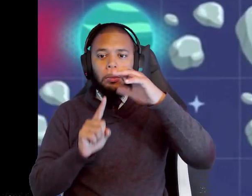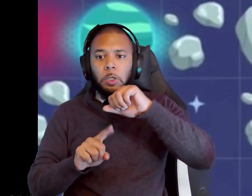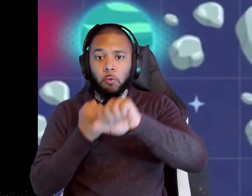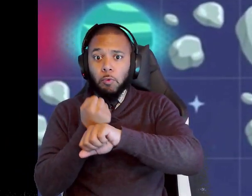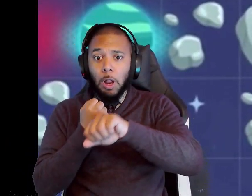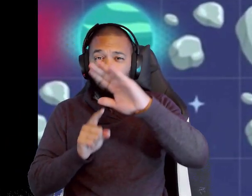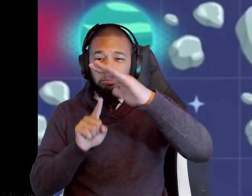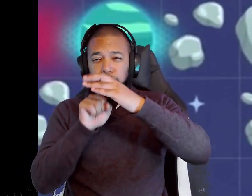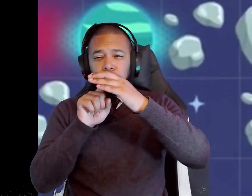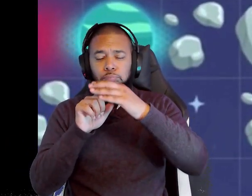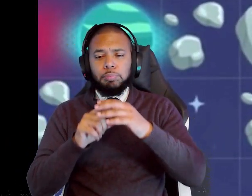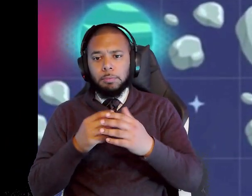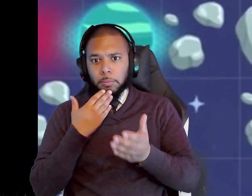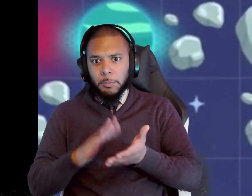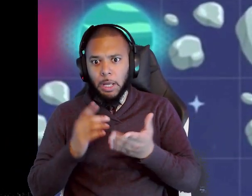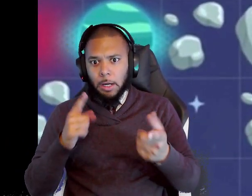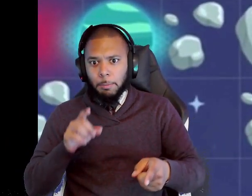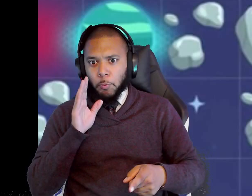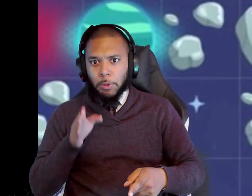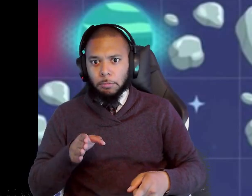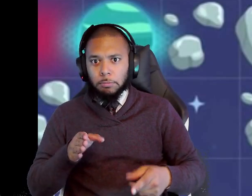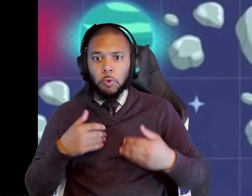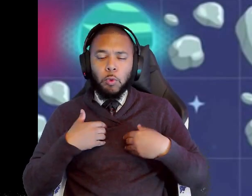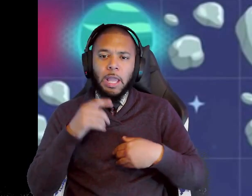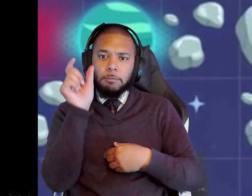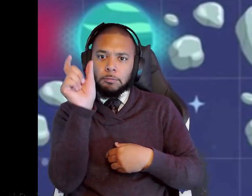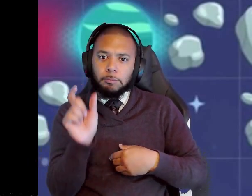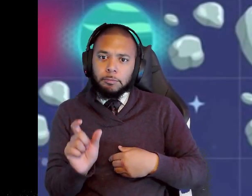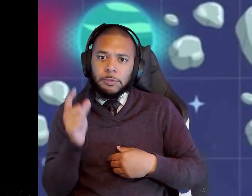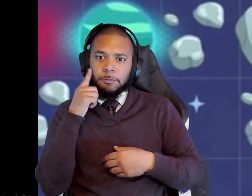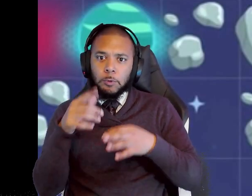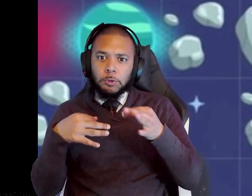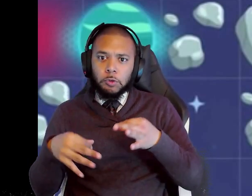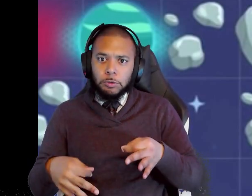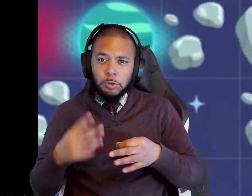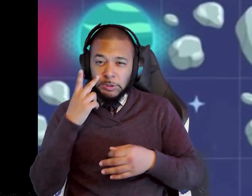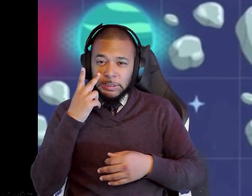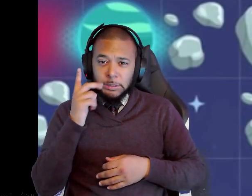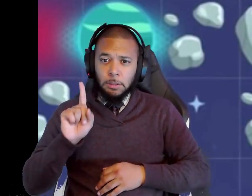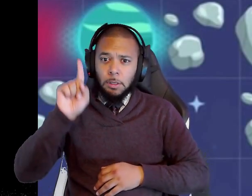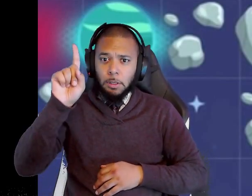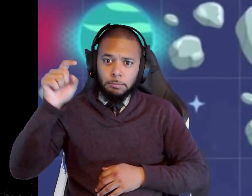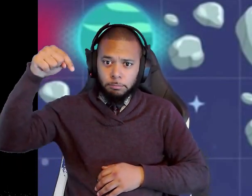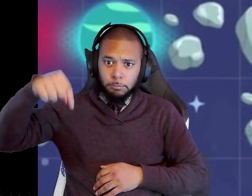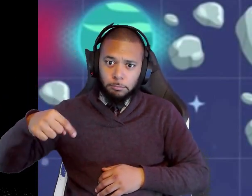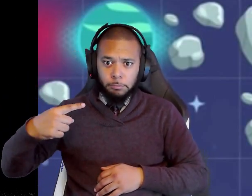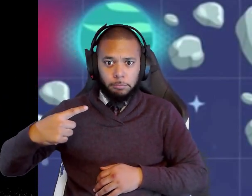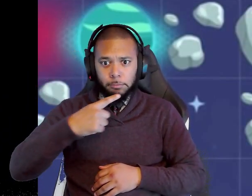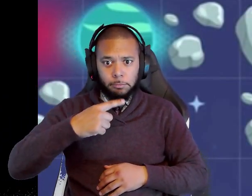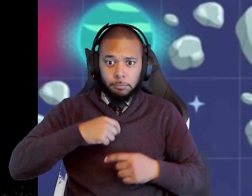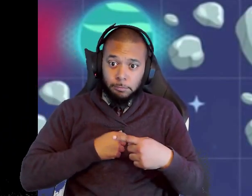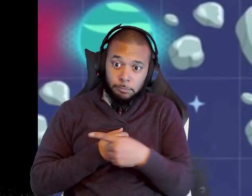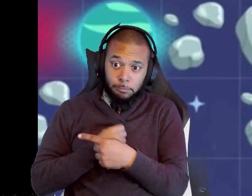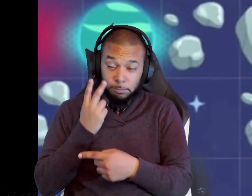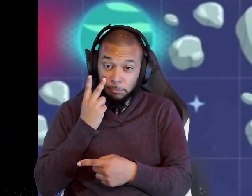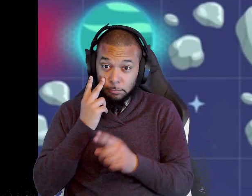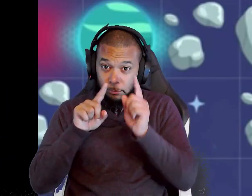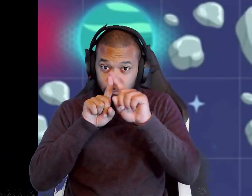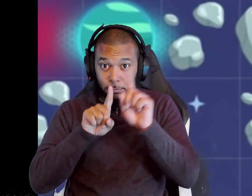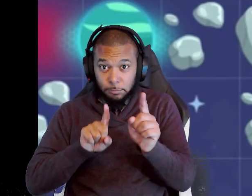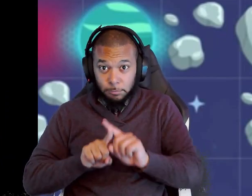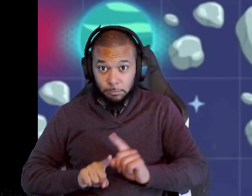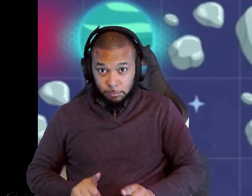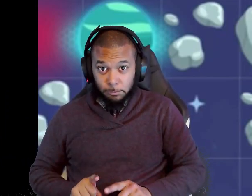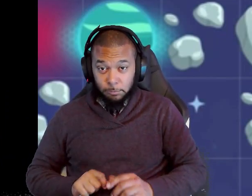blocks that we can use to move the rocket notice how each one of them has an arrow pointing in a direction up